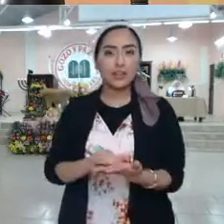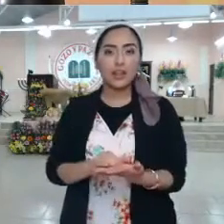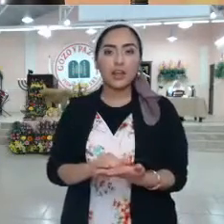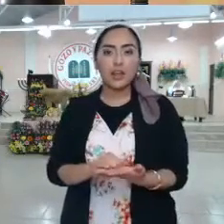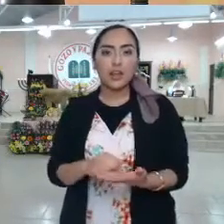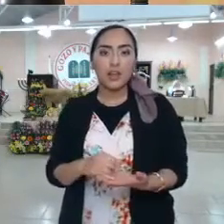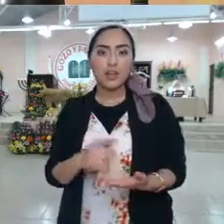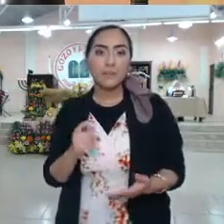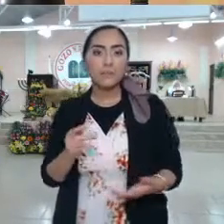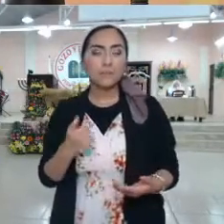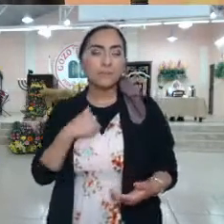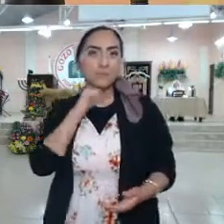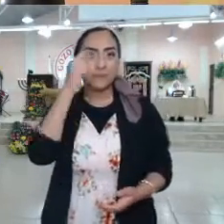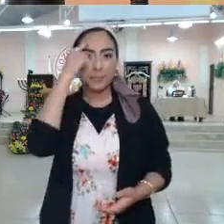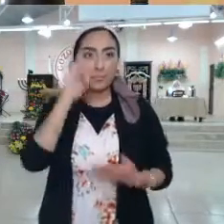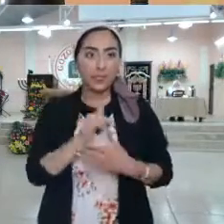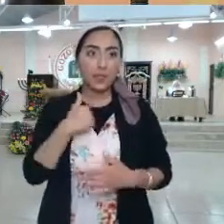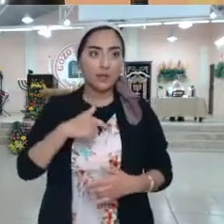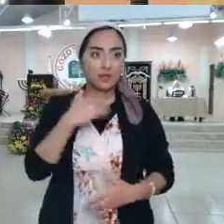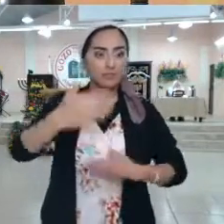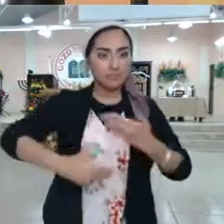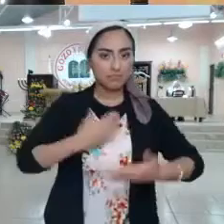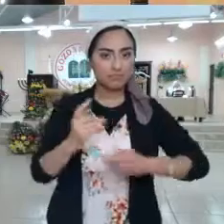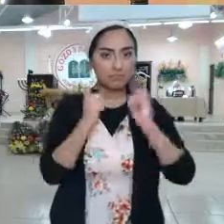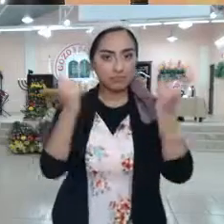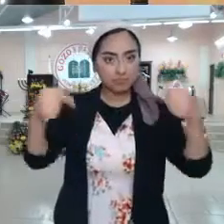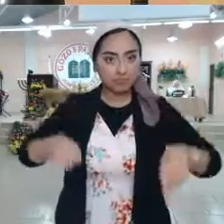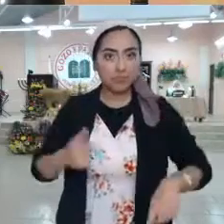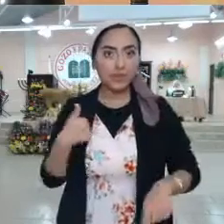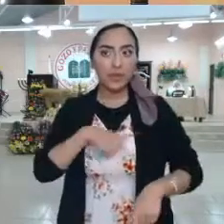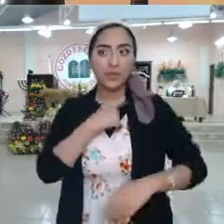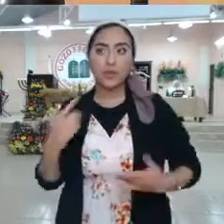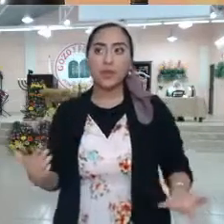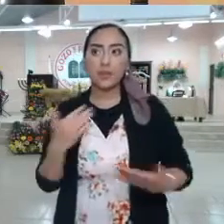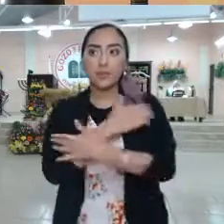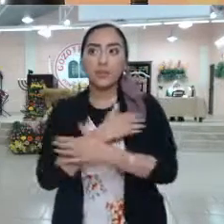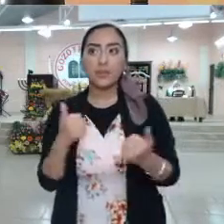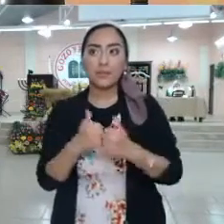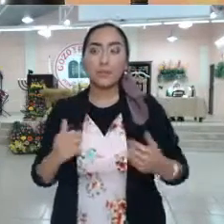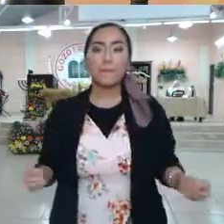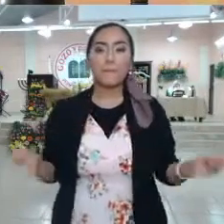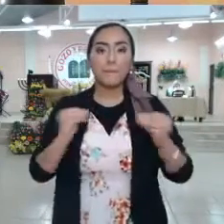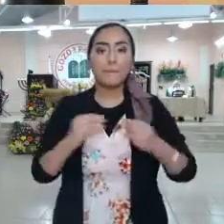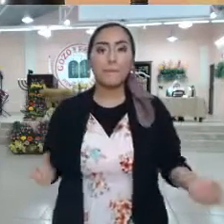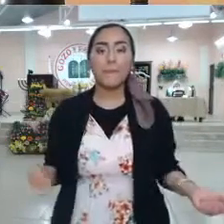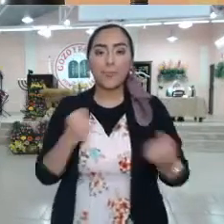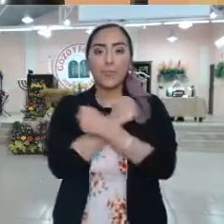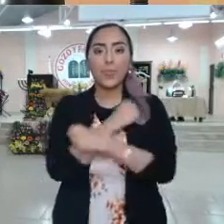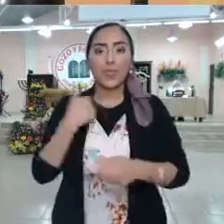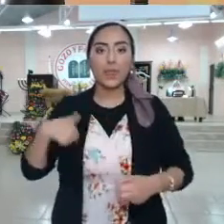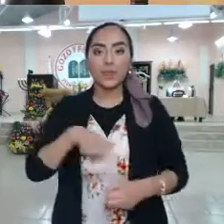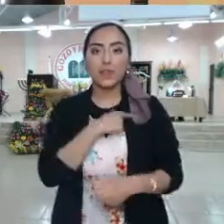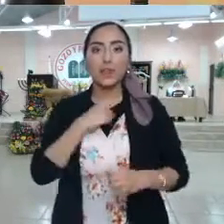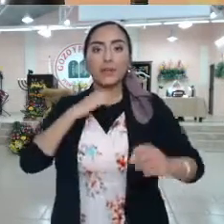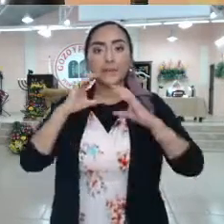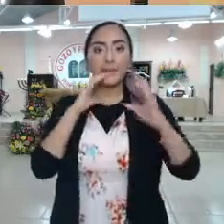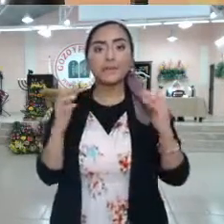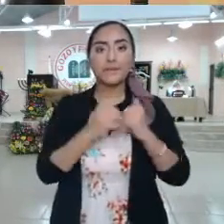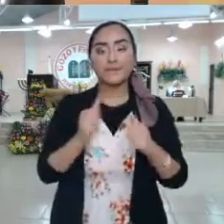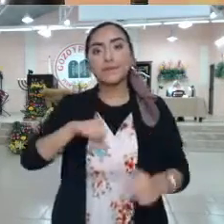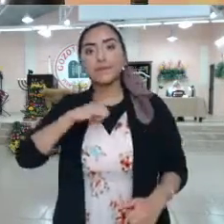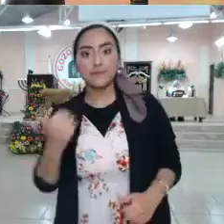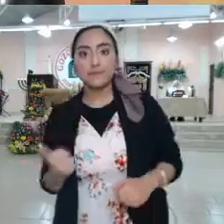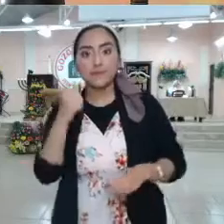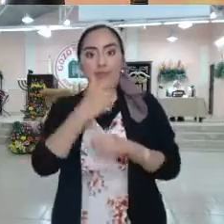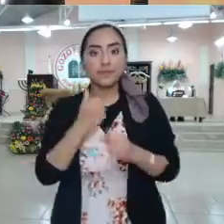don't think that it is a casualty that we see each other in every feast and we hug each other with more love and we